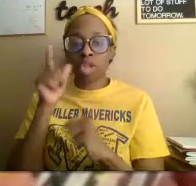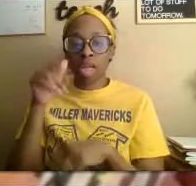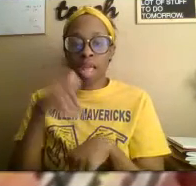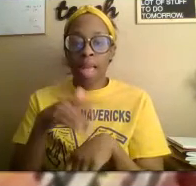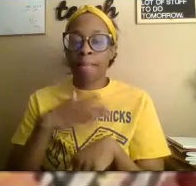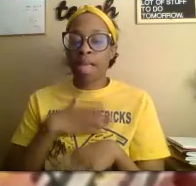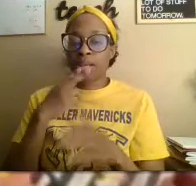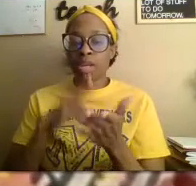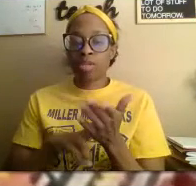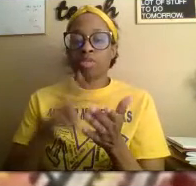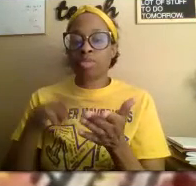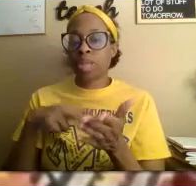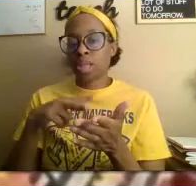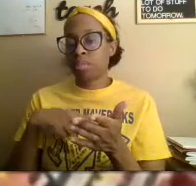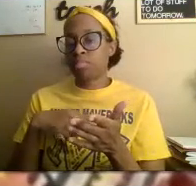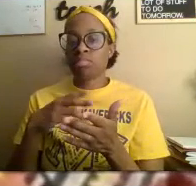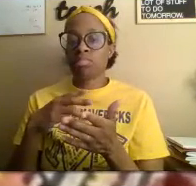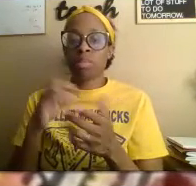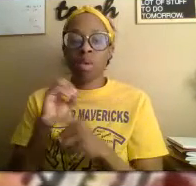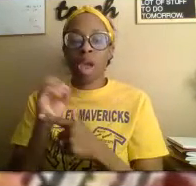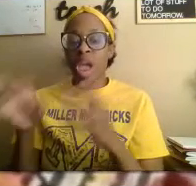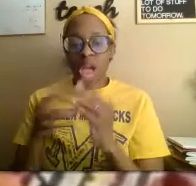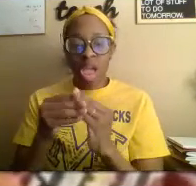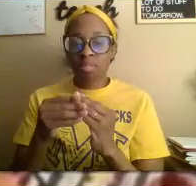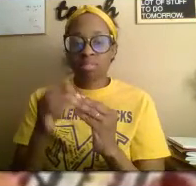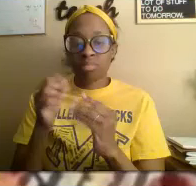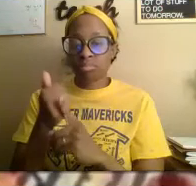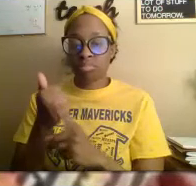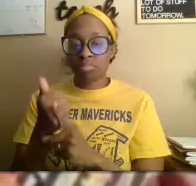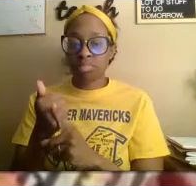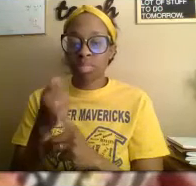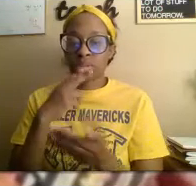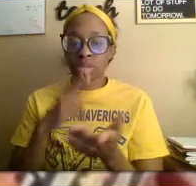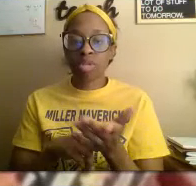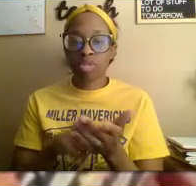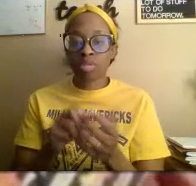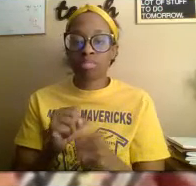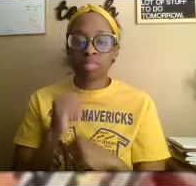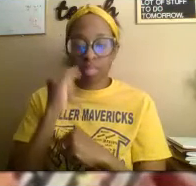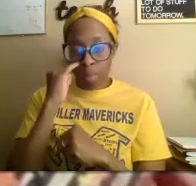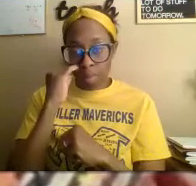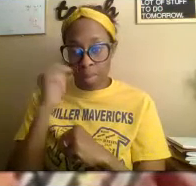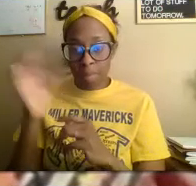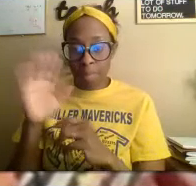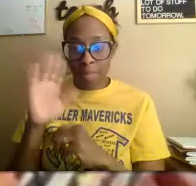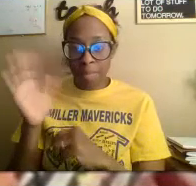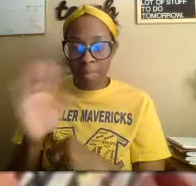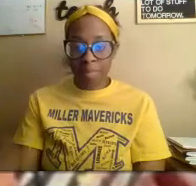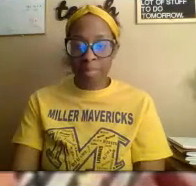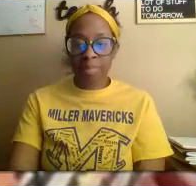them, write them down, and add your own things to help yourself remember as well. All right, have a great day.